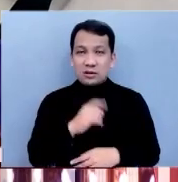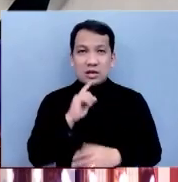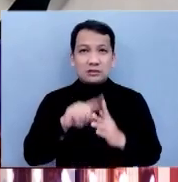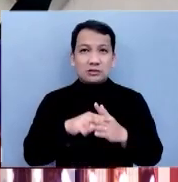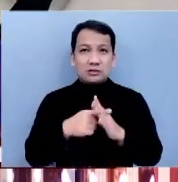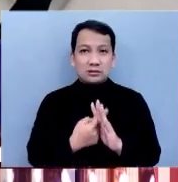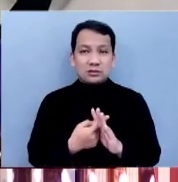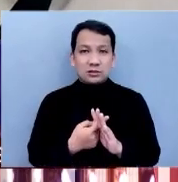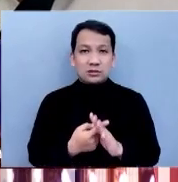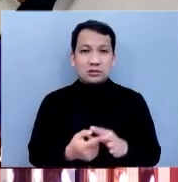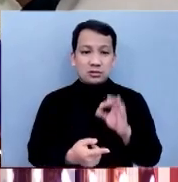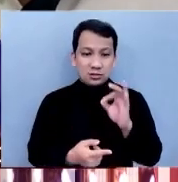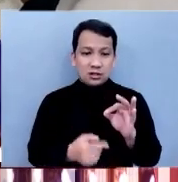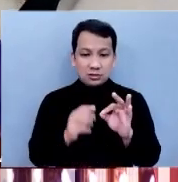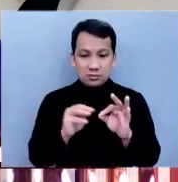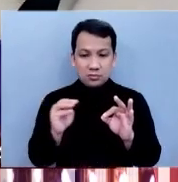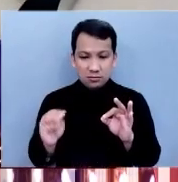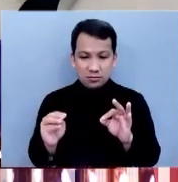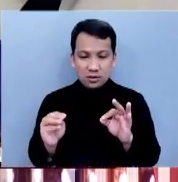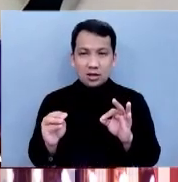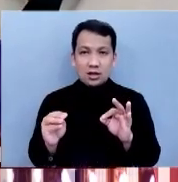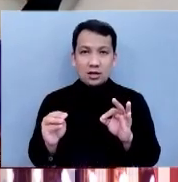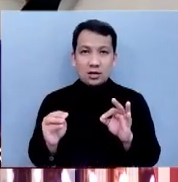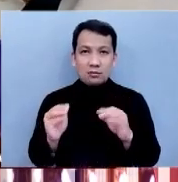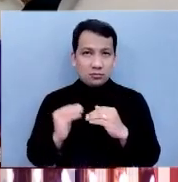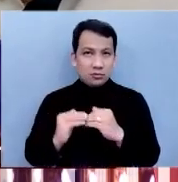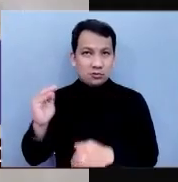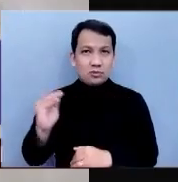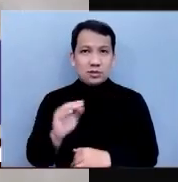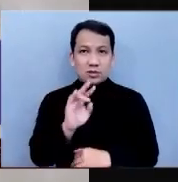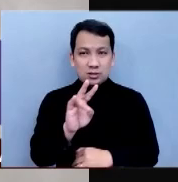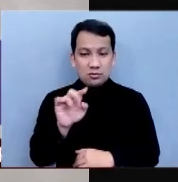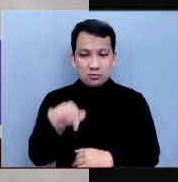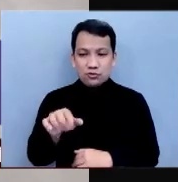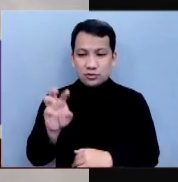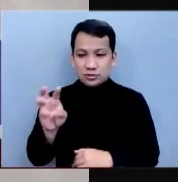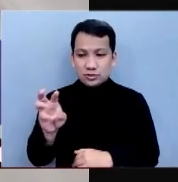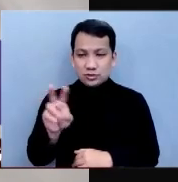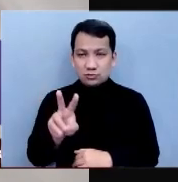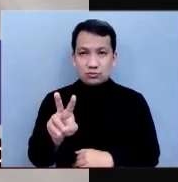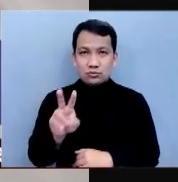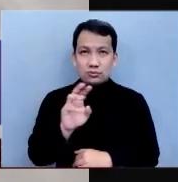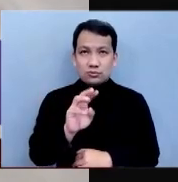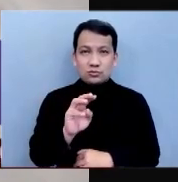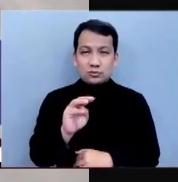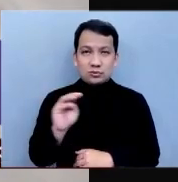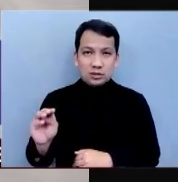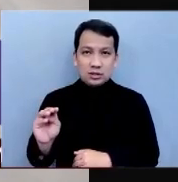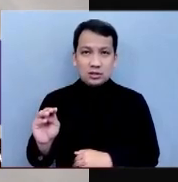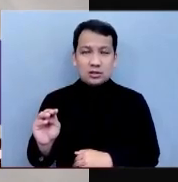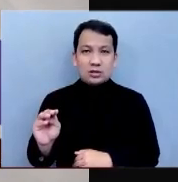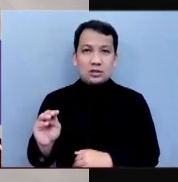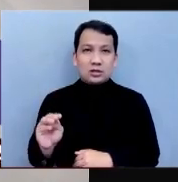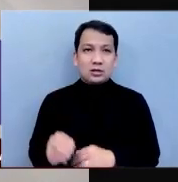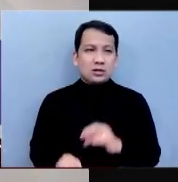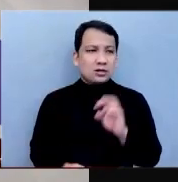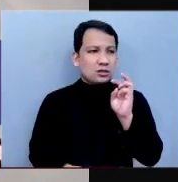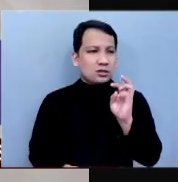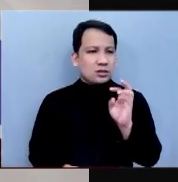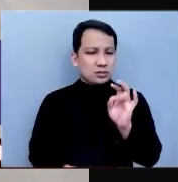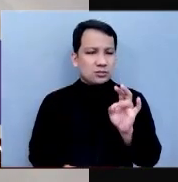is from 9mm to 7.62, pero ang